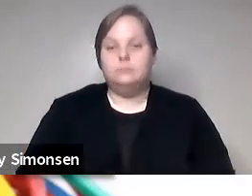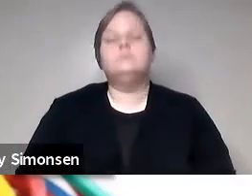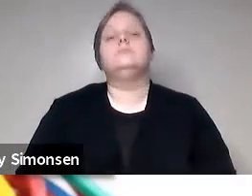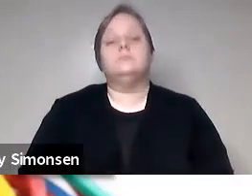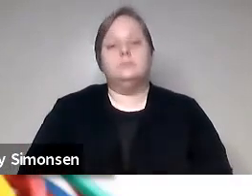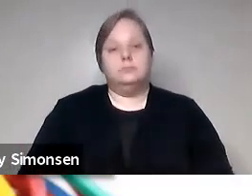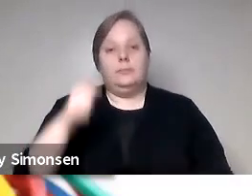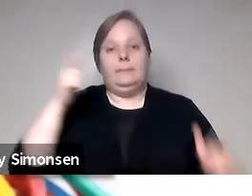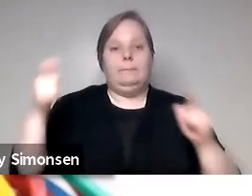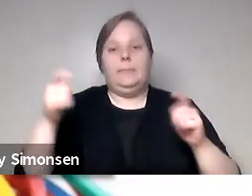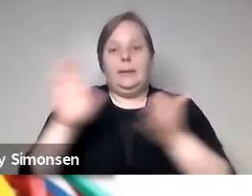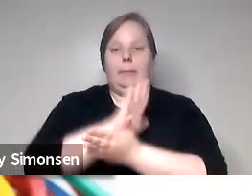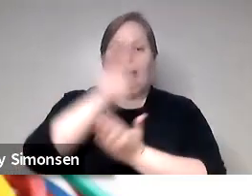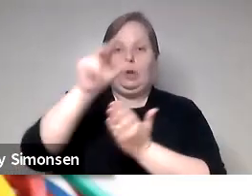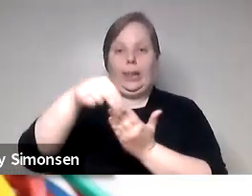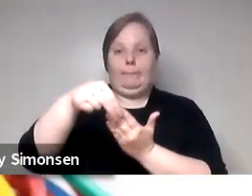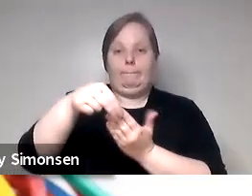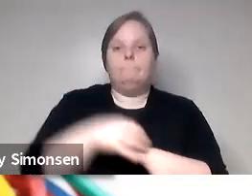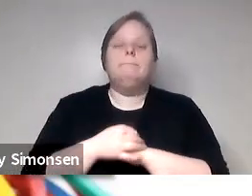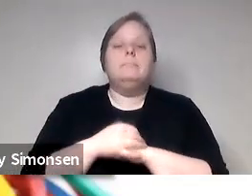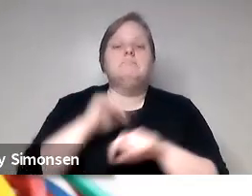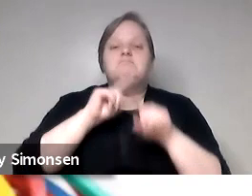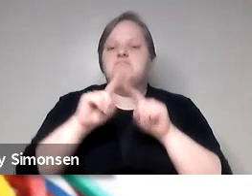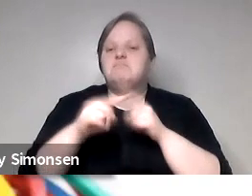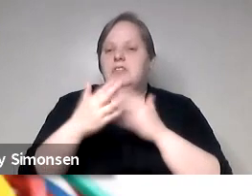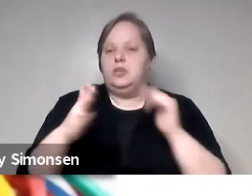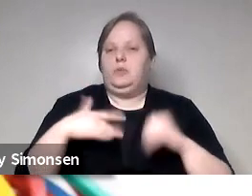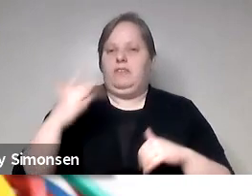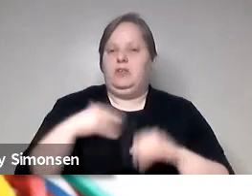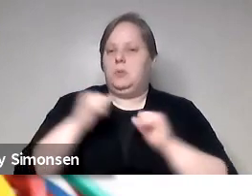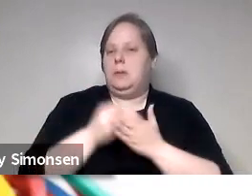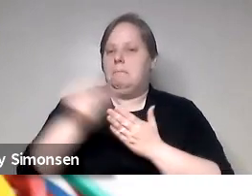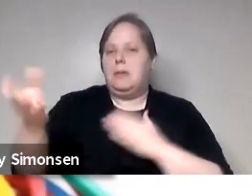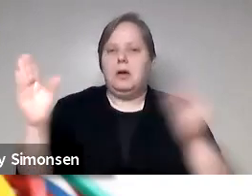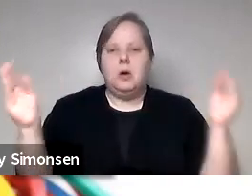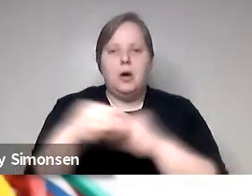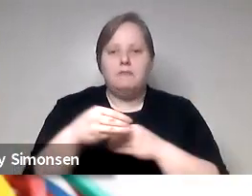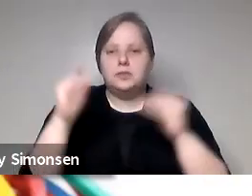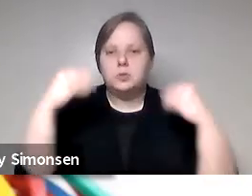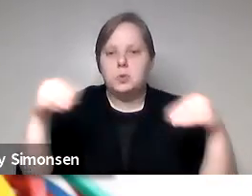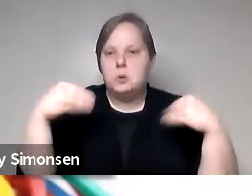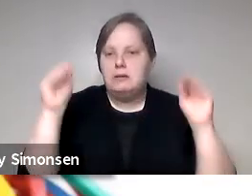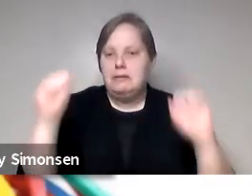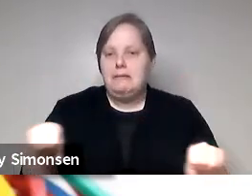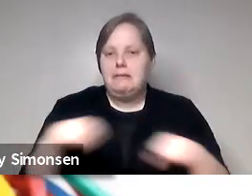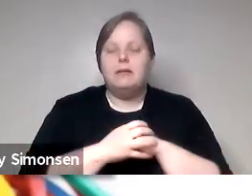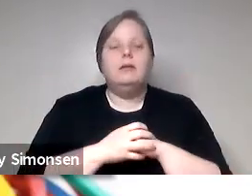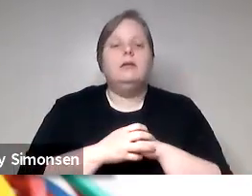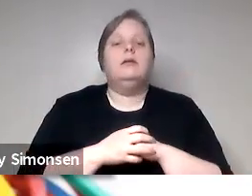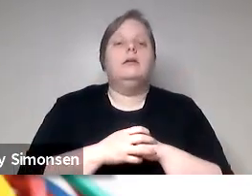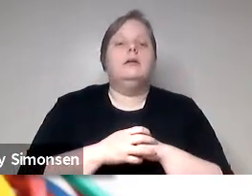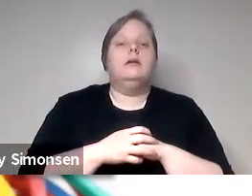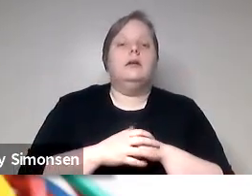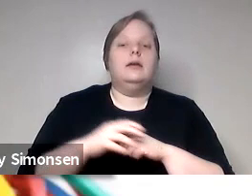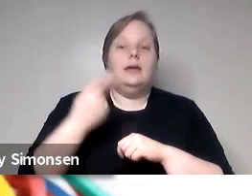large paper clips, those types of things you can get at an office supply store. Hair bands,